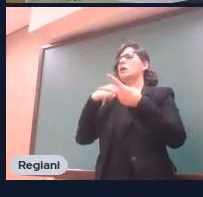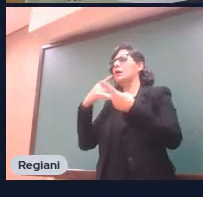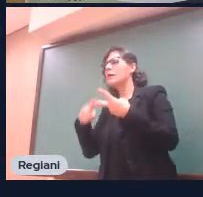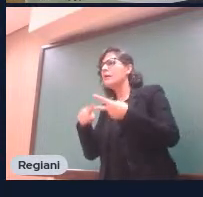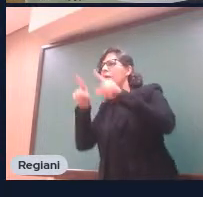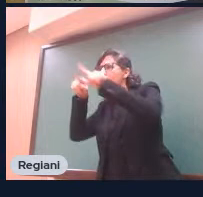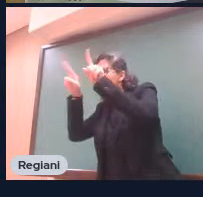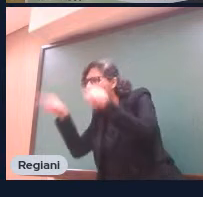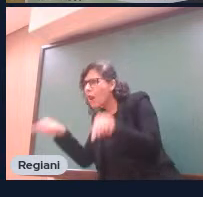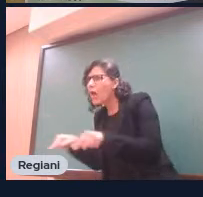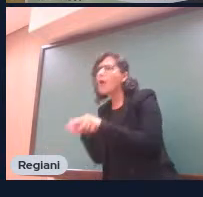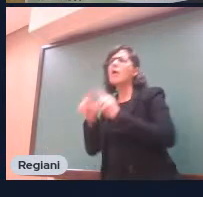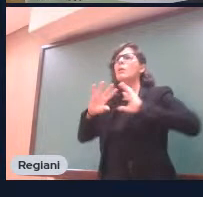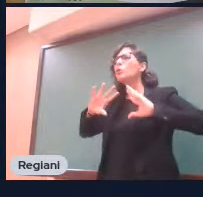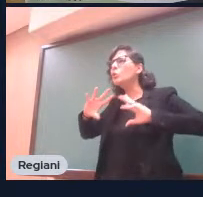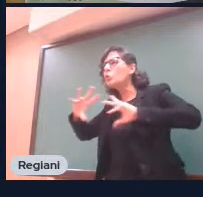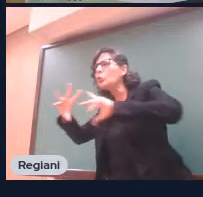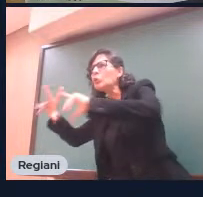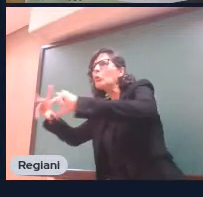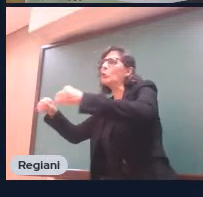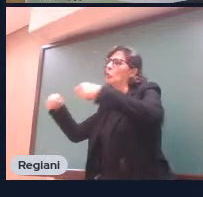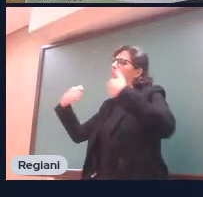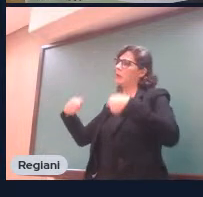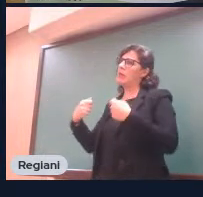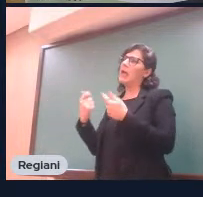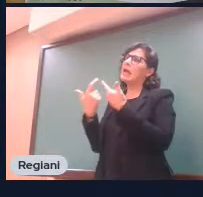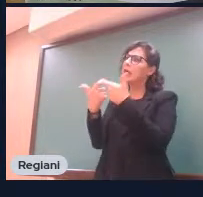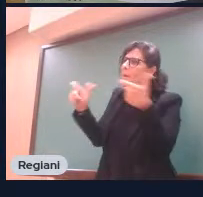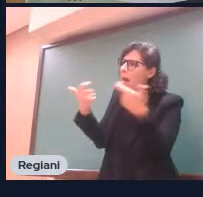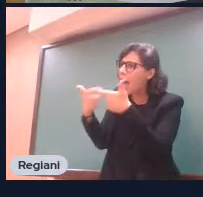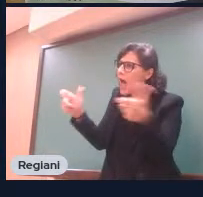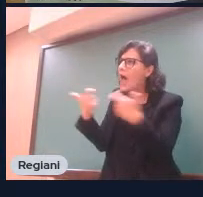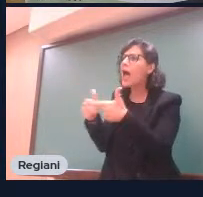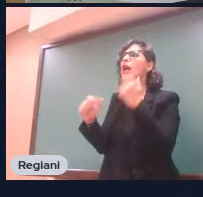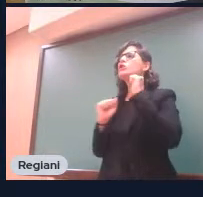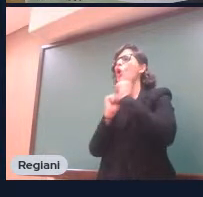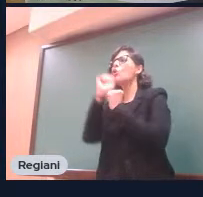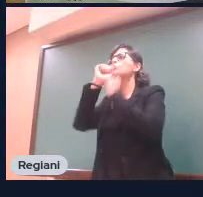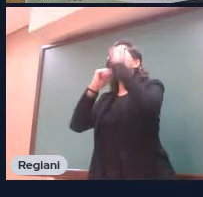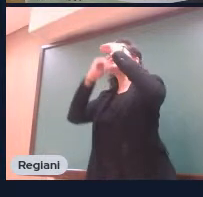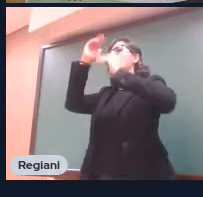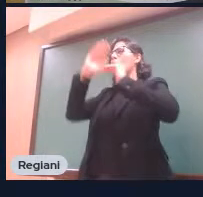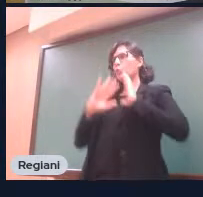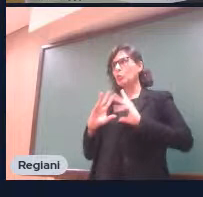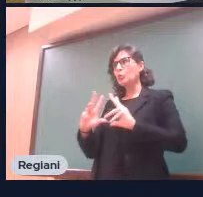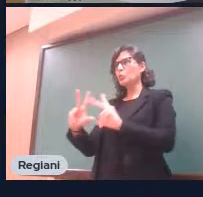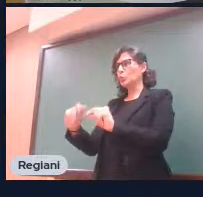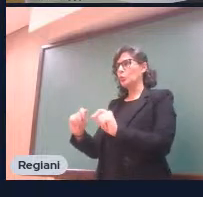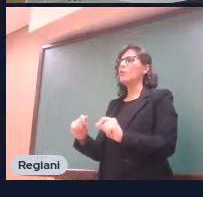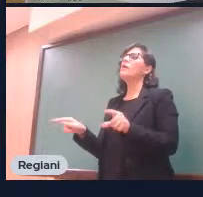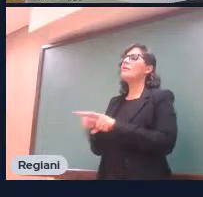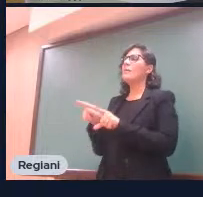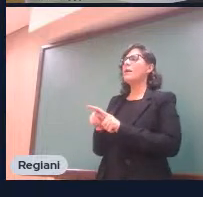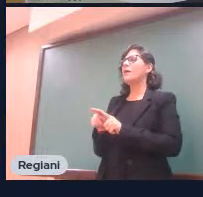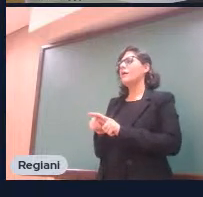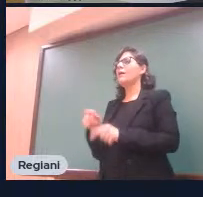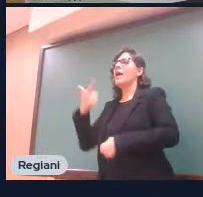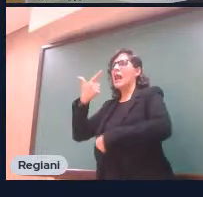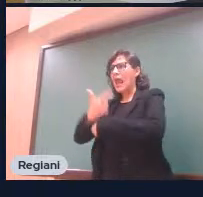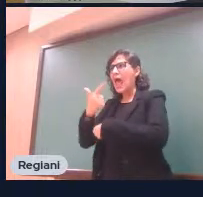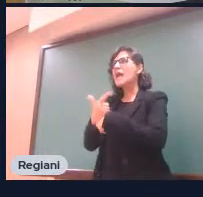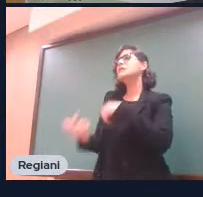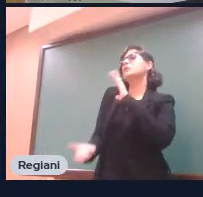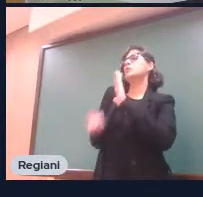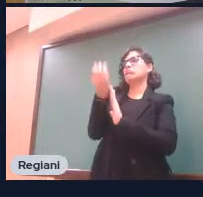by Lakoff, Fillmore, and the others there? Will it be generative lexicon by Pusteyevsky? Or will